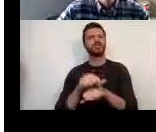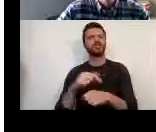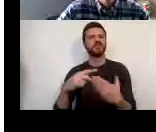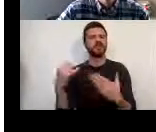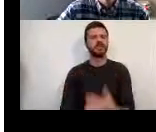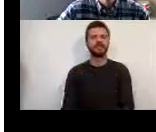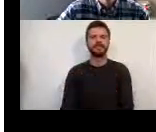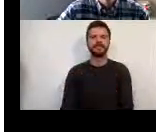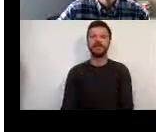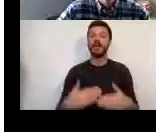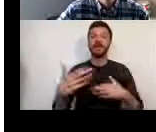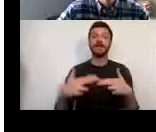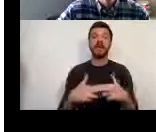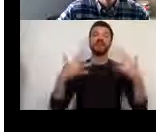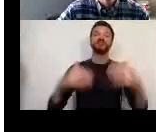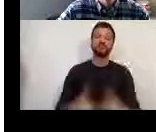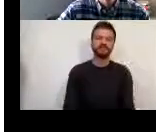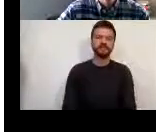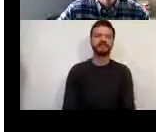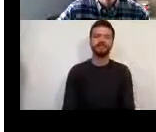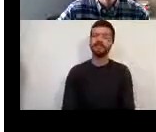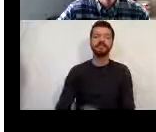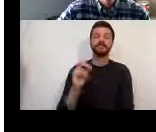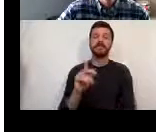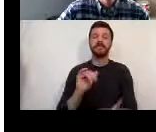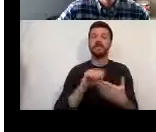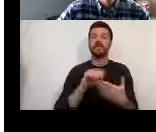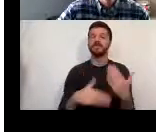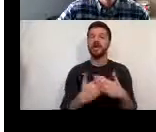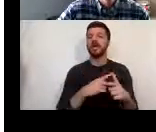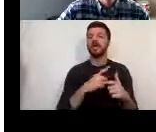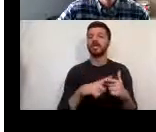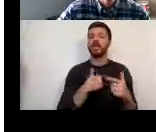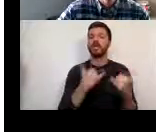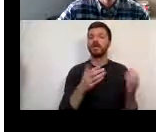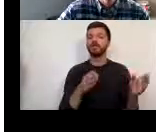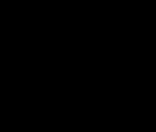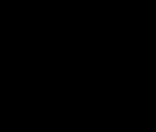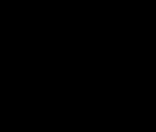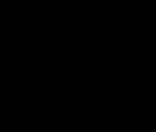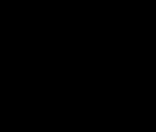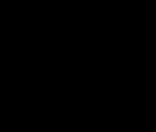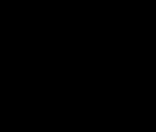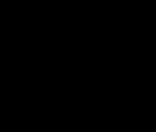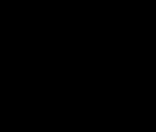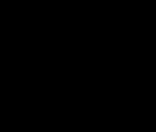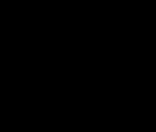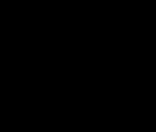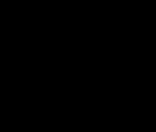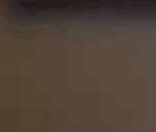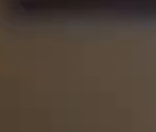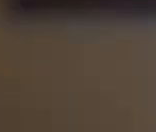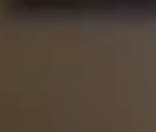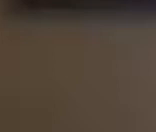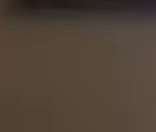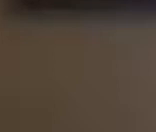Next slide. Okay, so that's it, and we'll move into the discussion portion. I just wanted to flash our websites